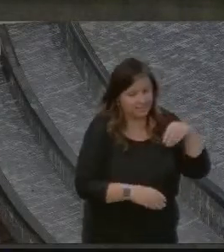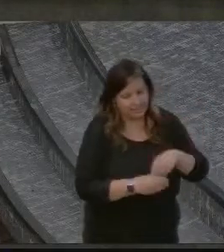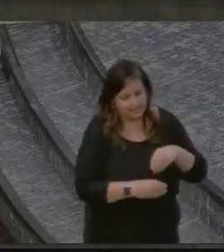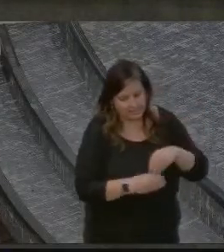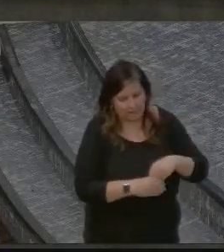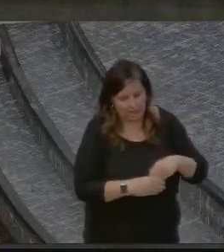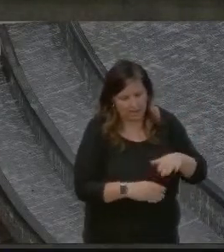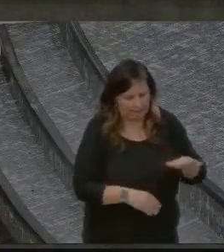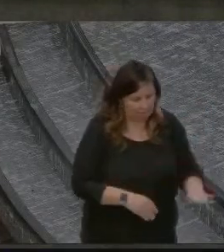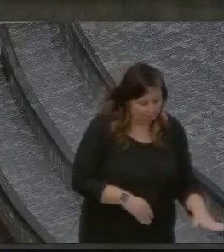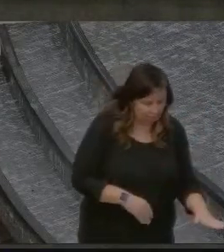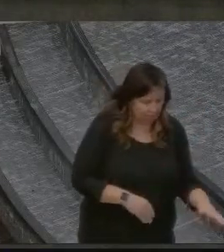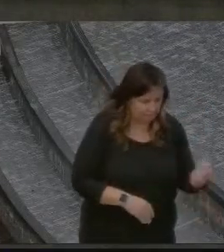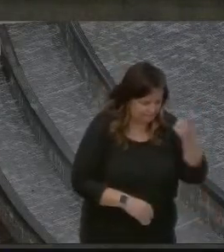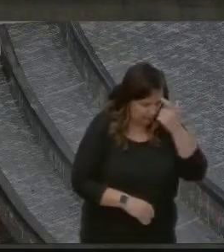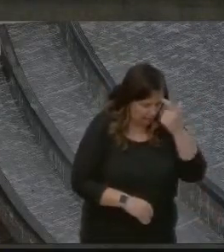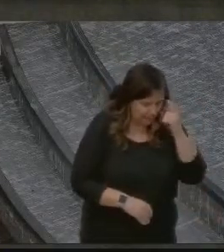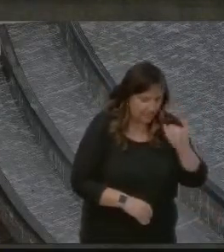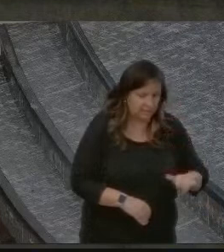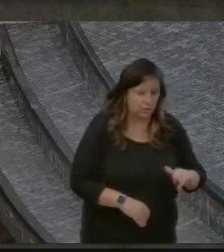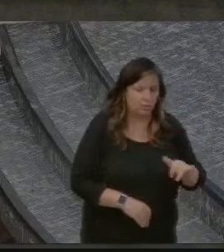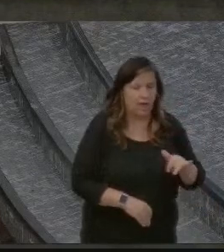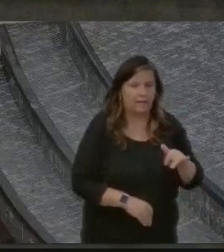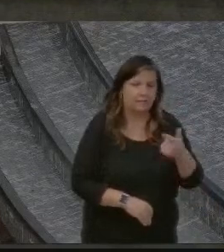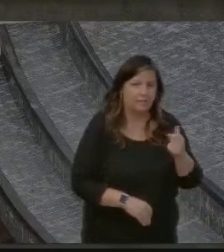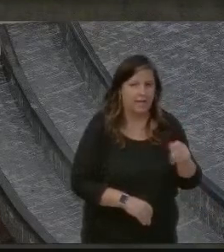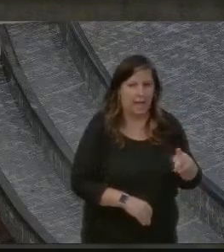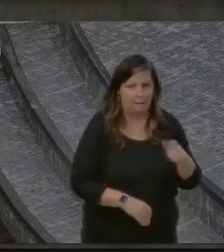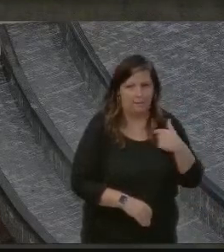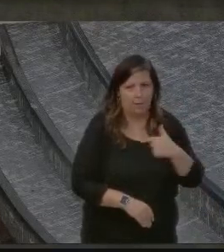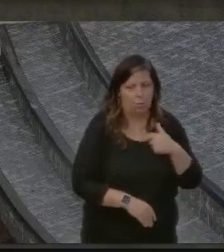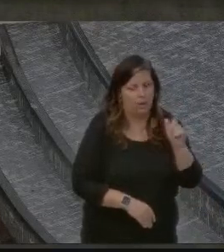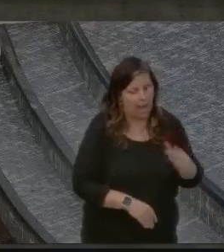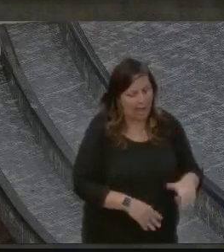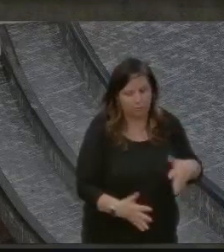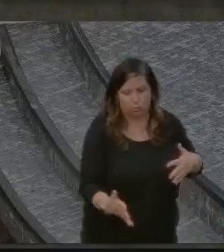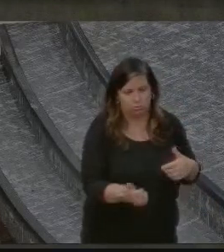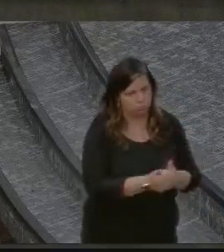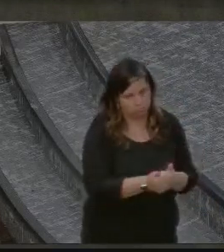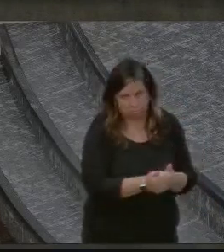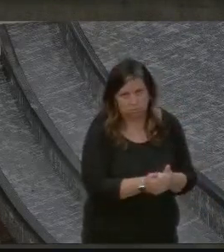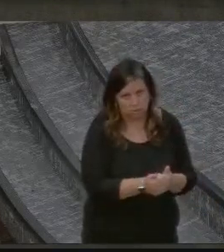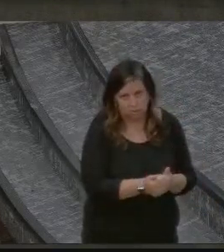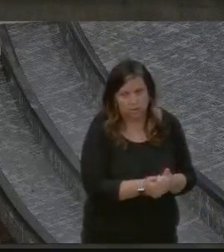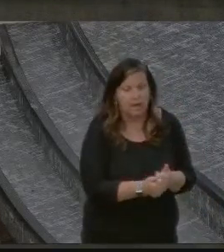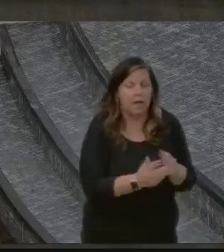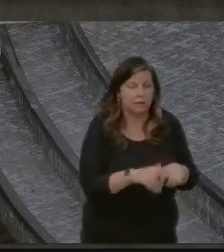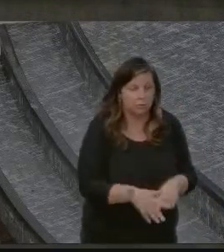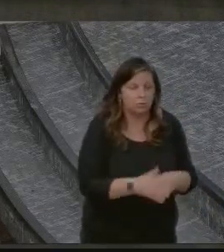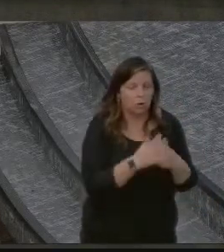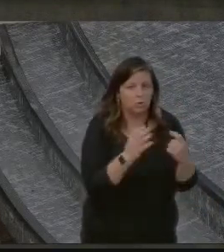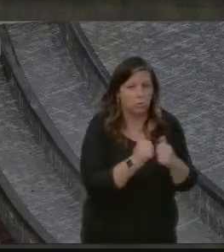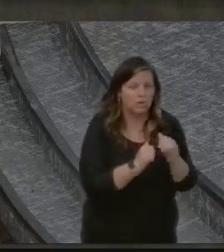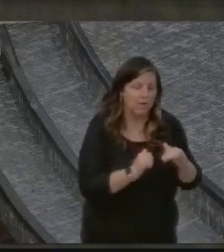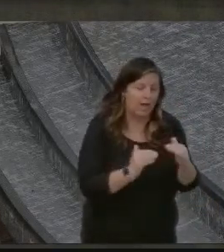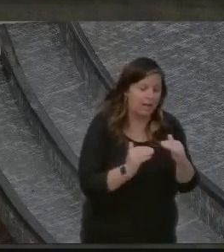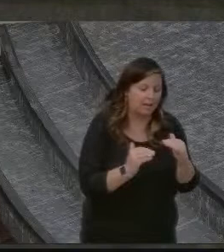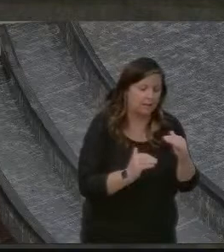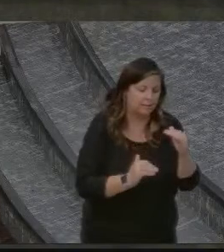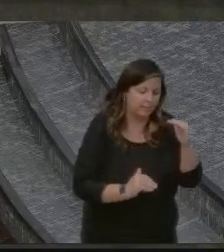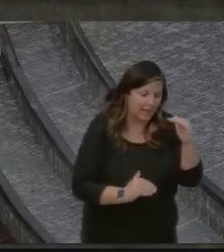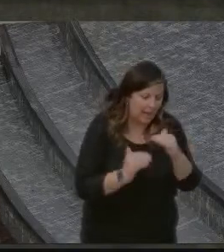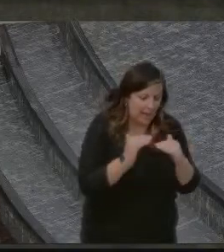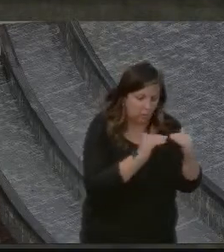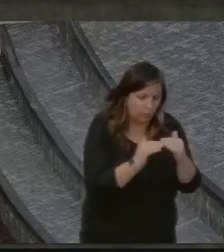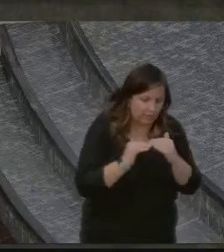minds. And so that's the gap that we have got to tackle. And it really does begin with that equity equation and understanding who our